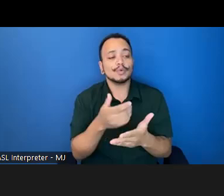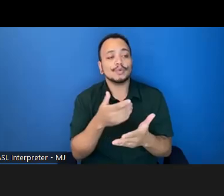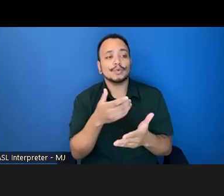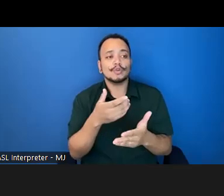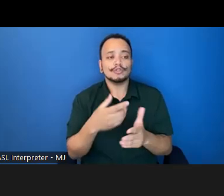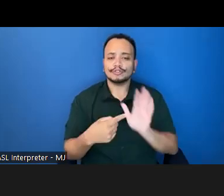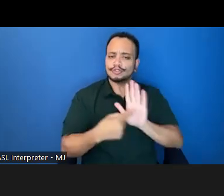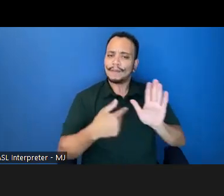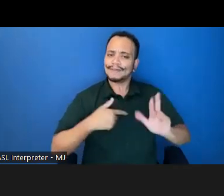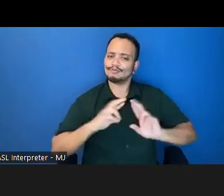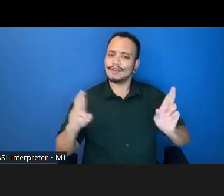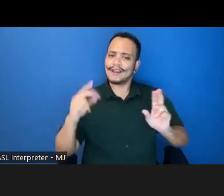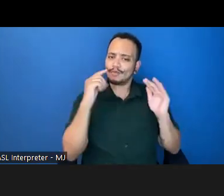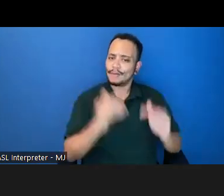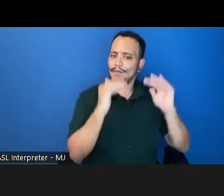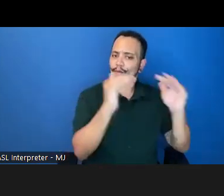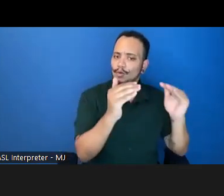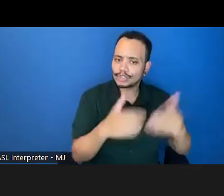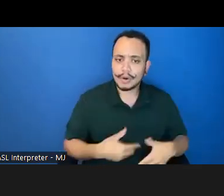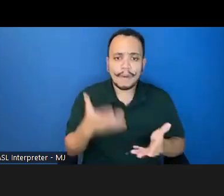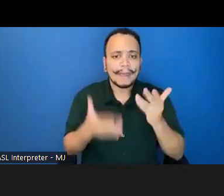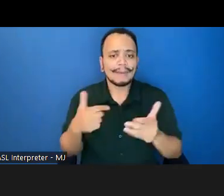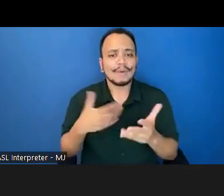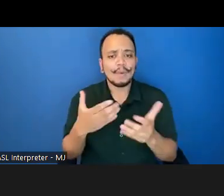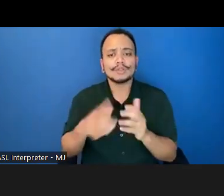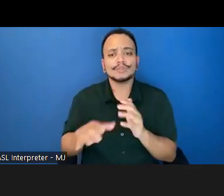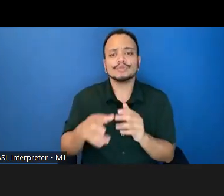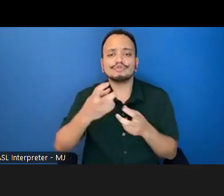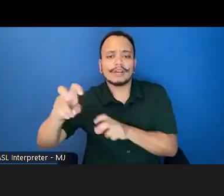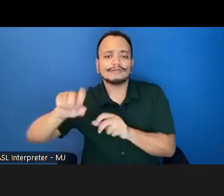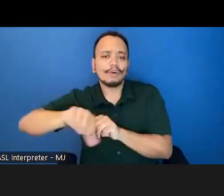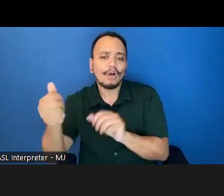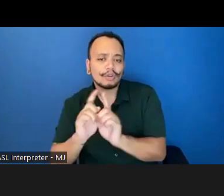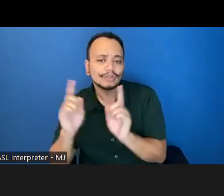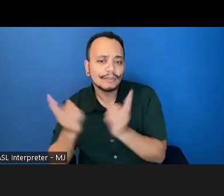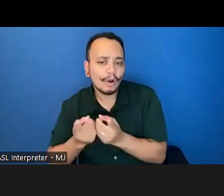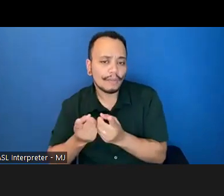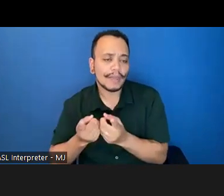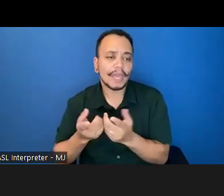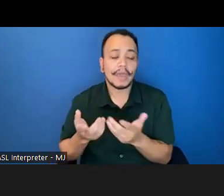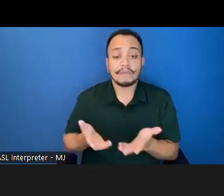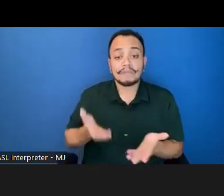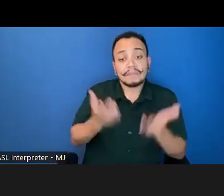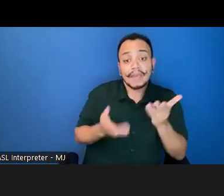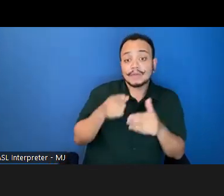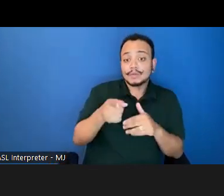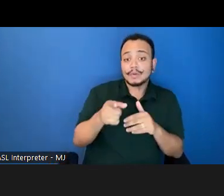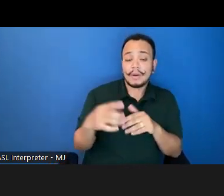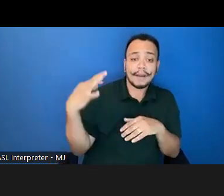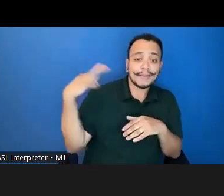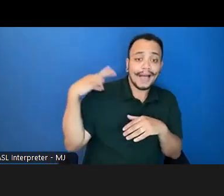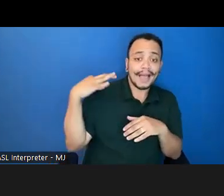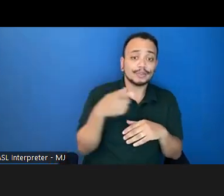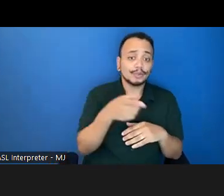a transfer from one department to another, or if you're applying for a position that's in a